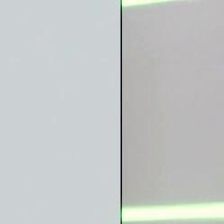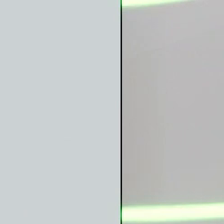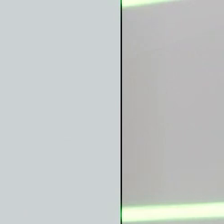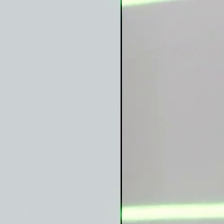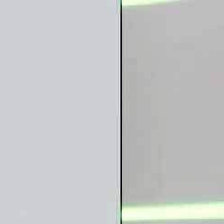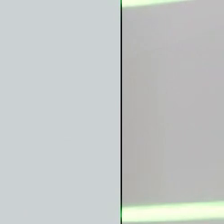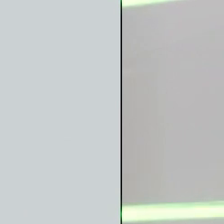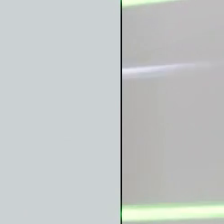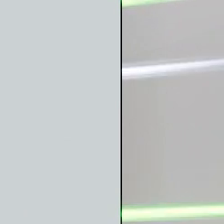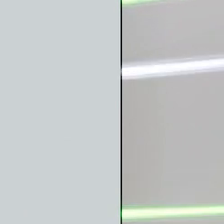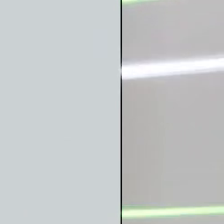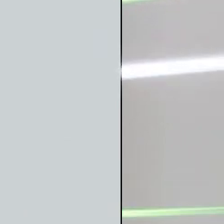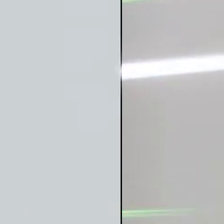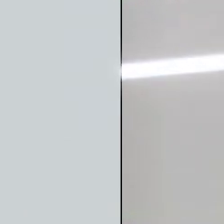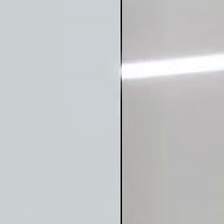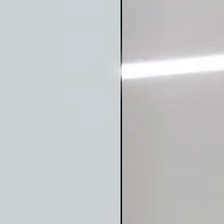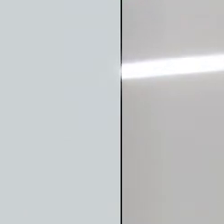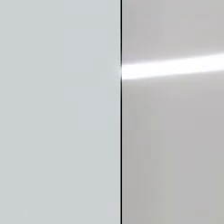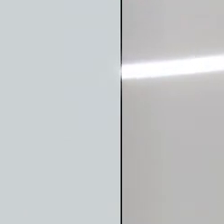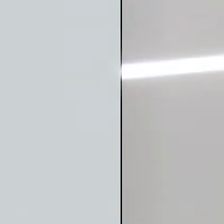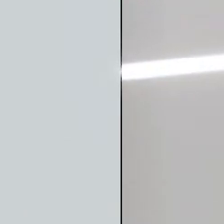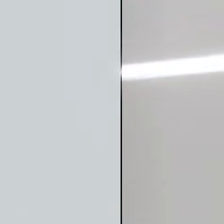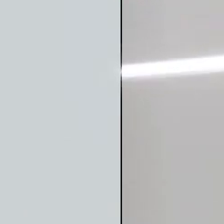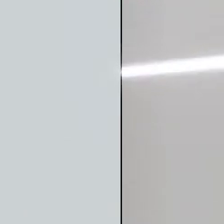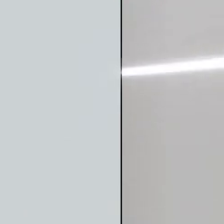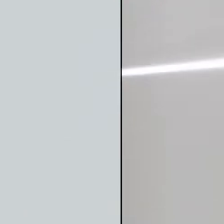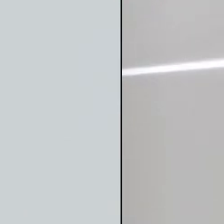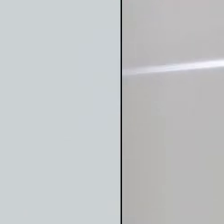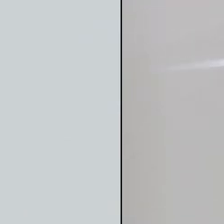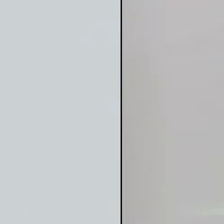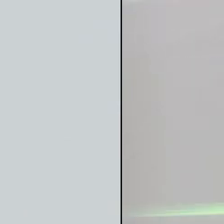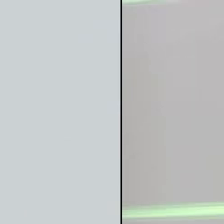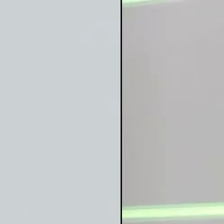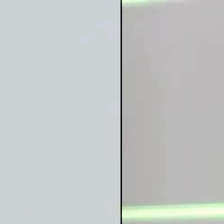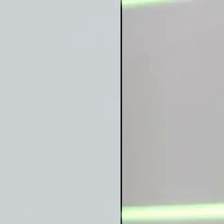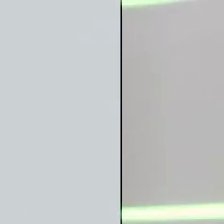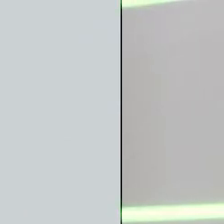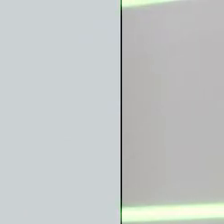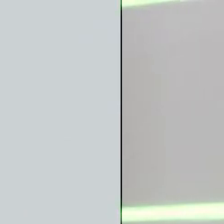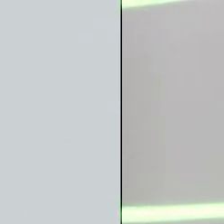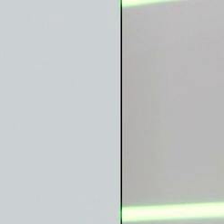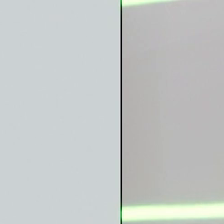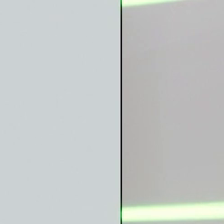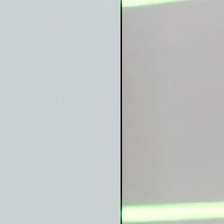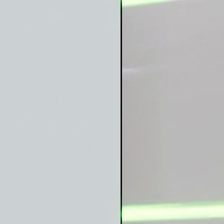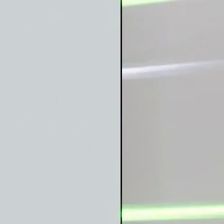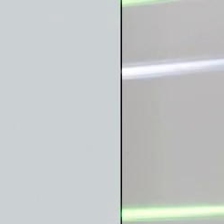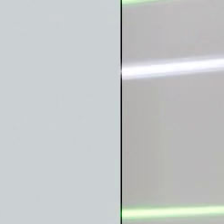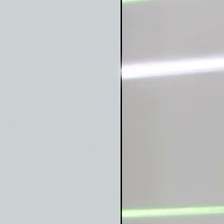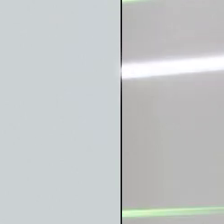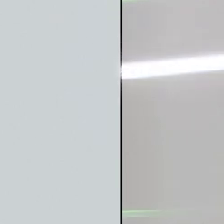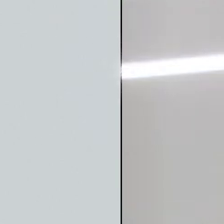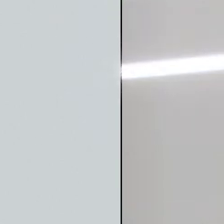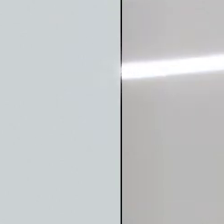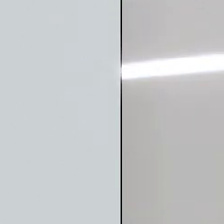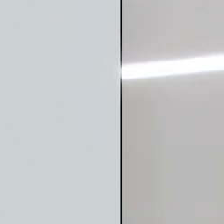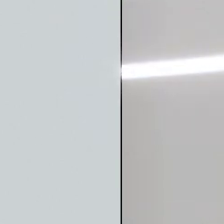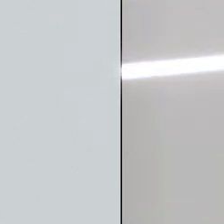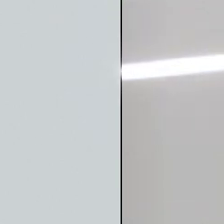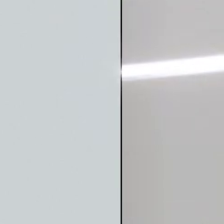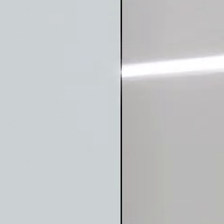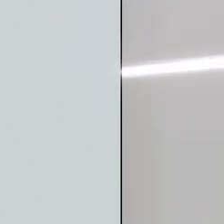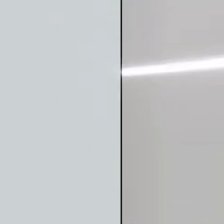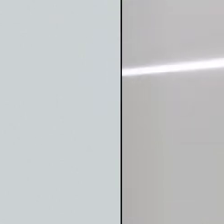our conference. We would like to know your point of view on some specific topics. To start this round